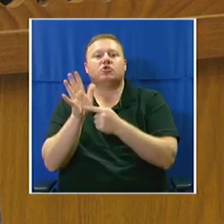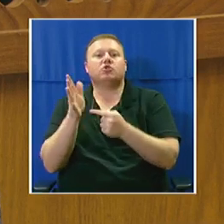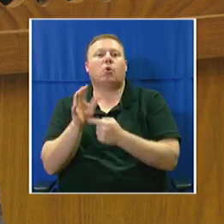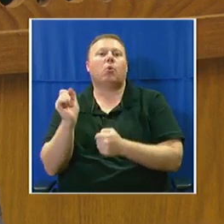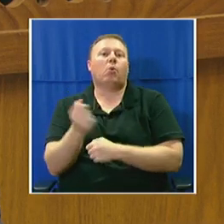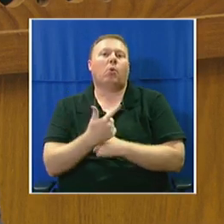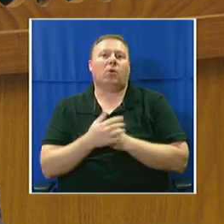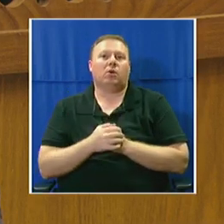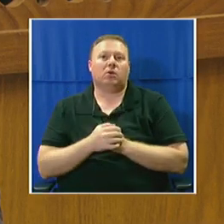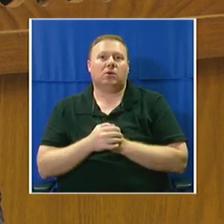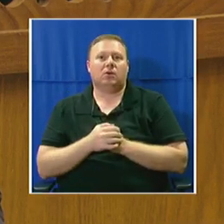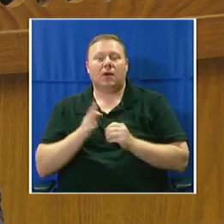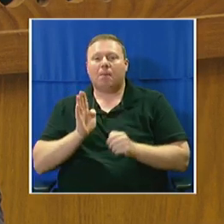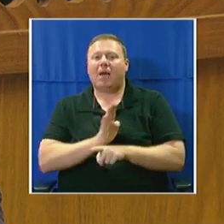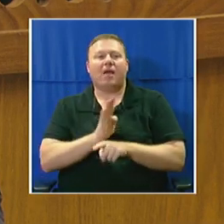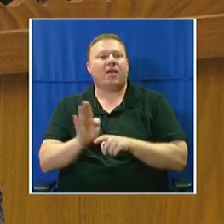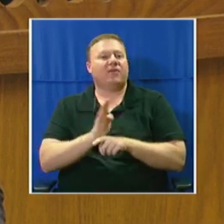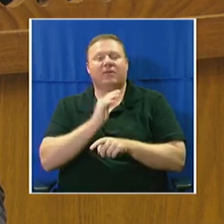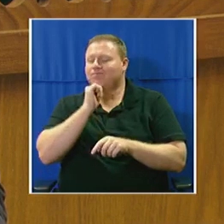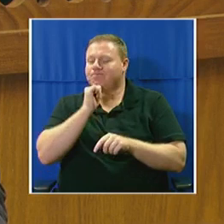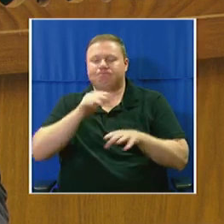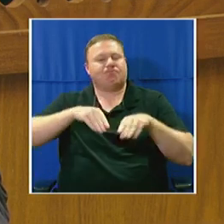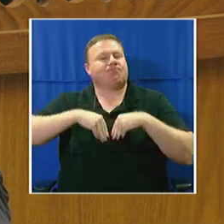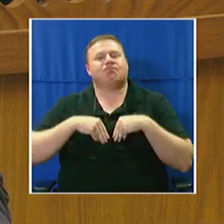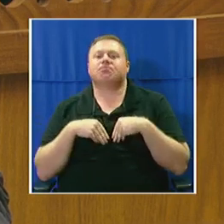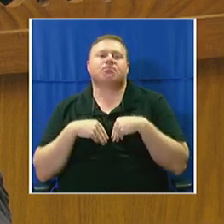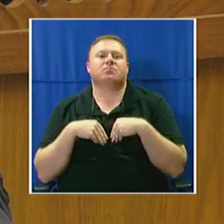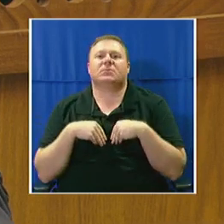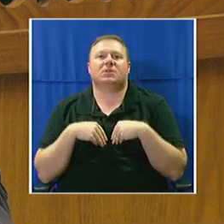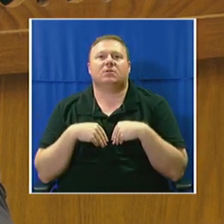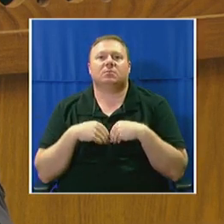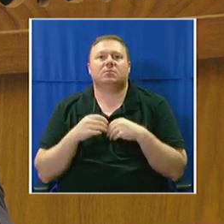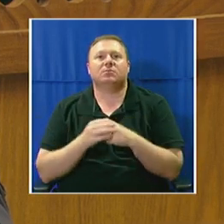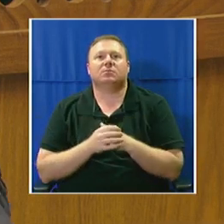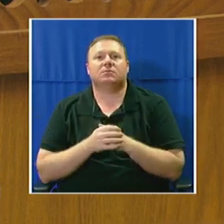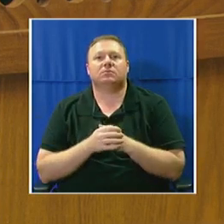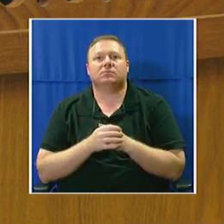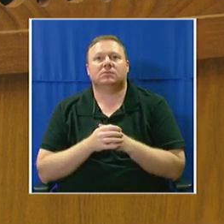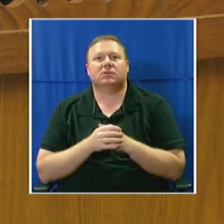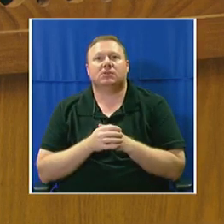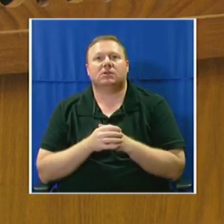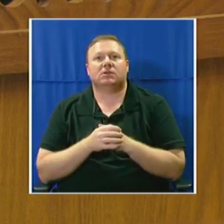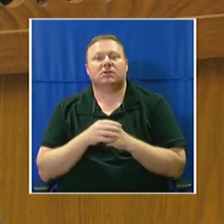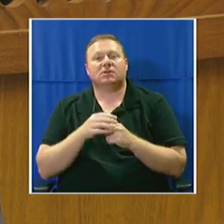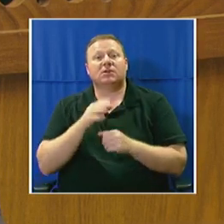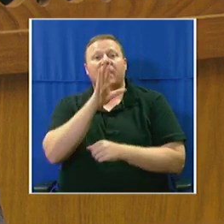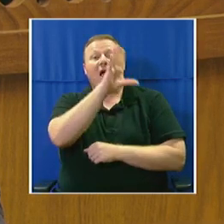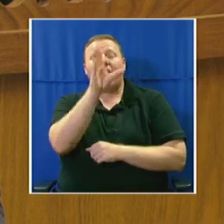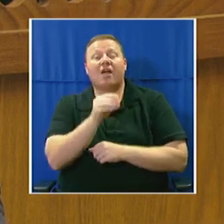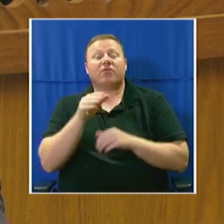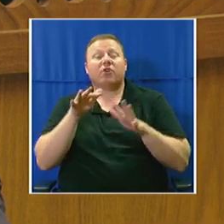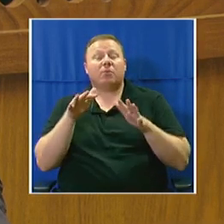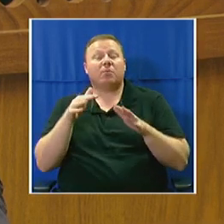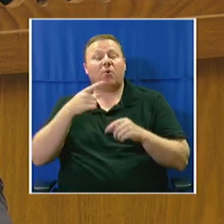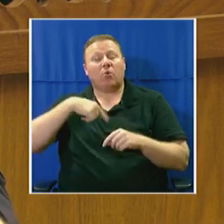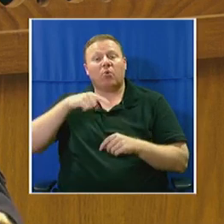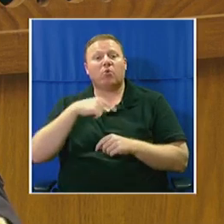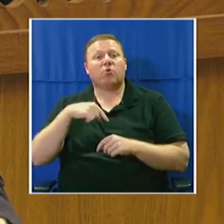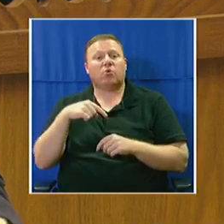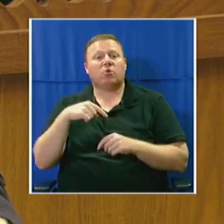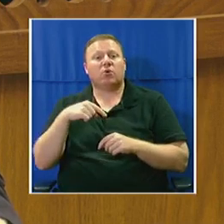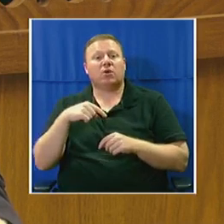church in the fight against these violent crimes let us lead the charge by changing laws and put in place laws that will send